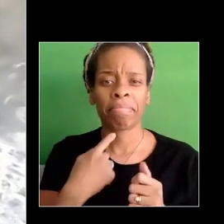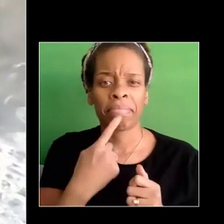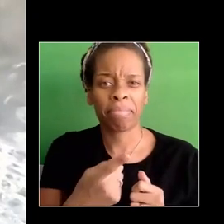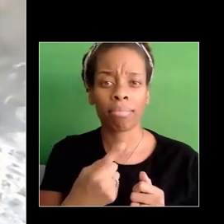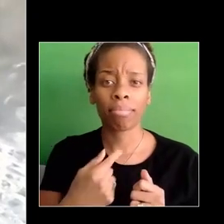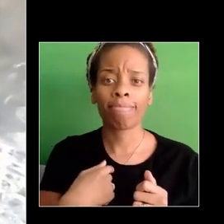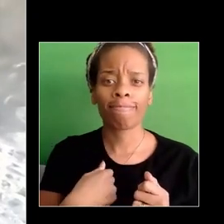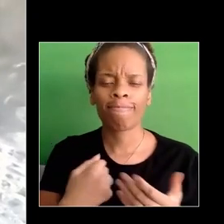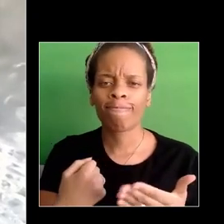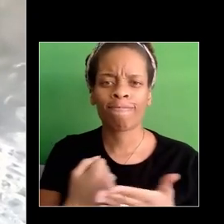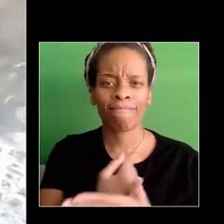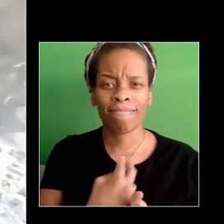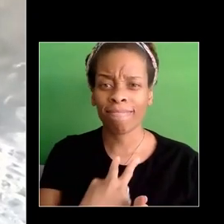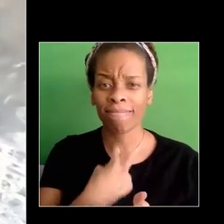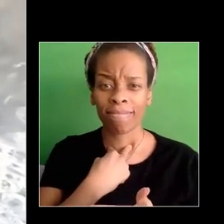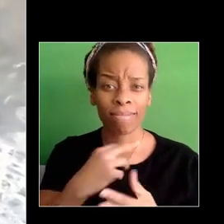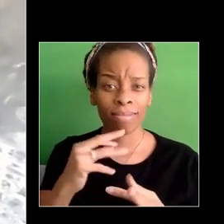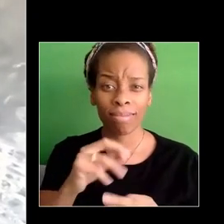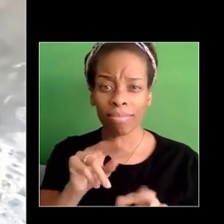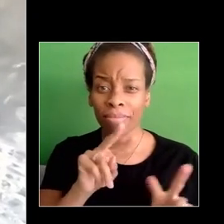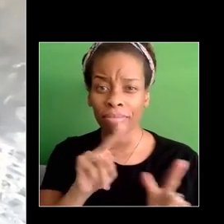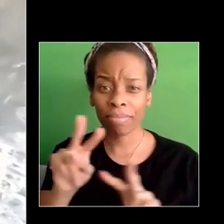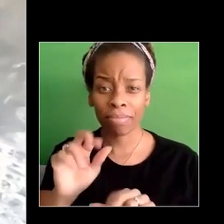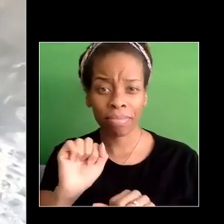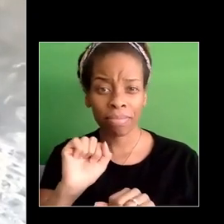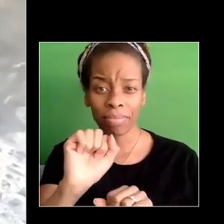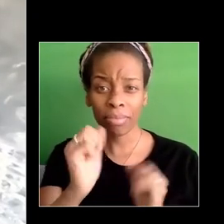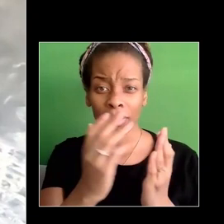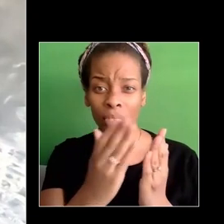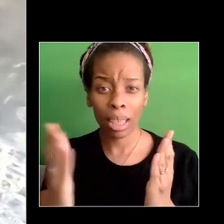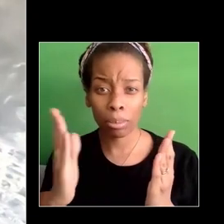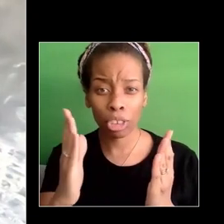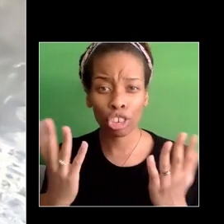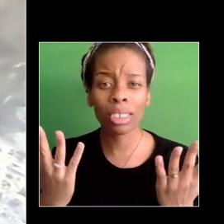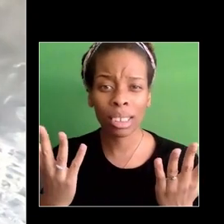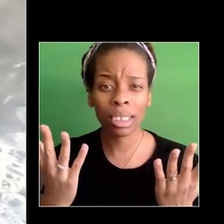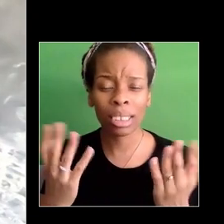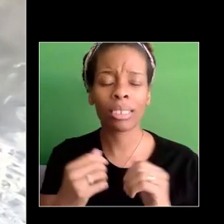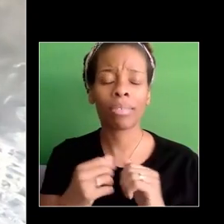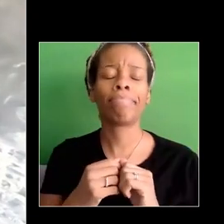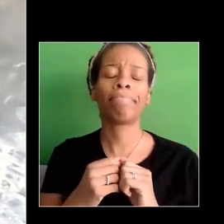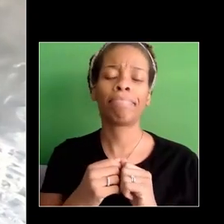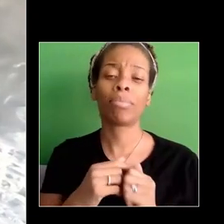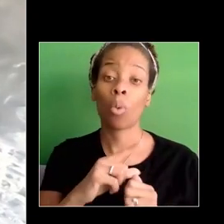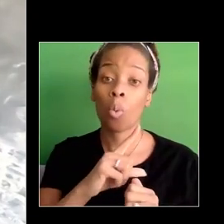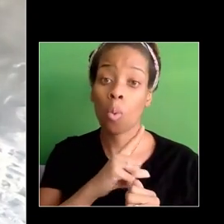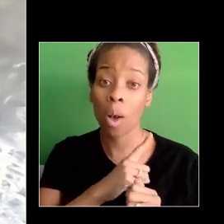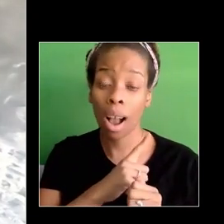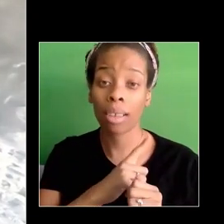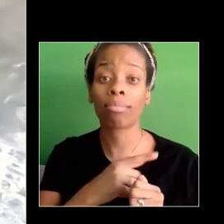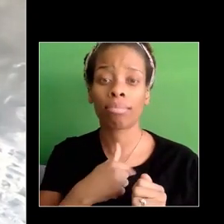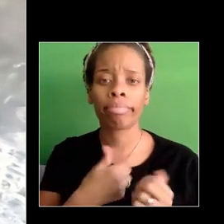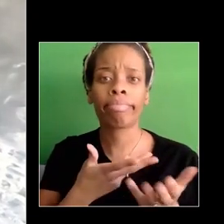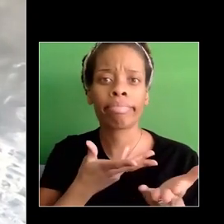to see this exhibition, Fly in League with the Night, because talking to you about